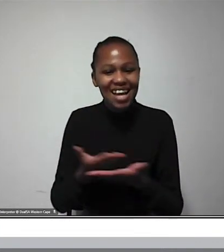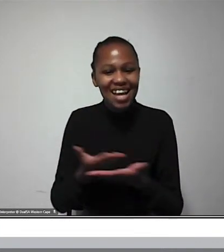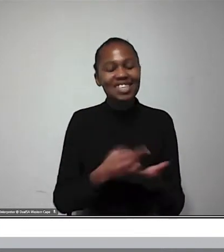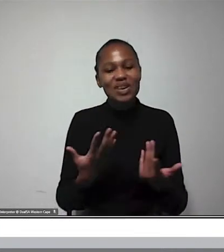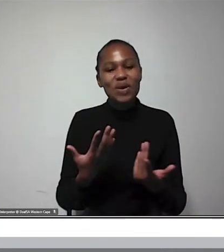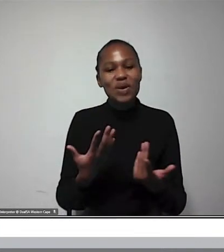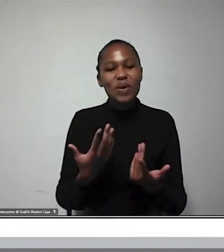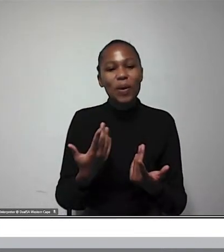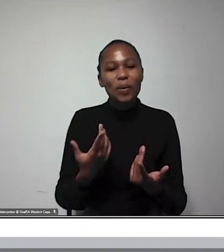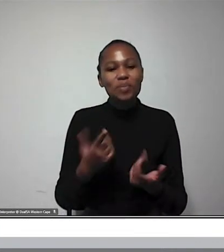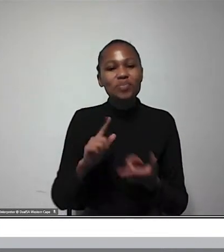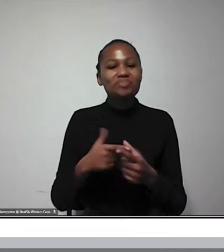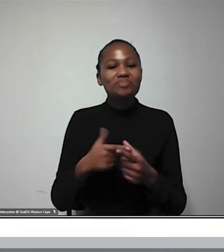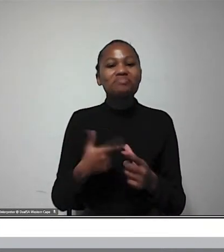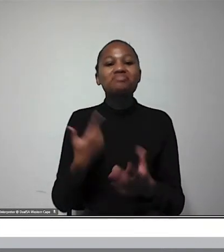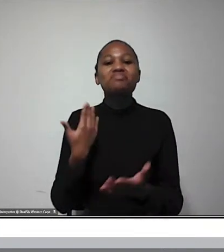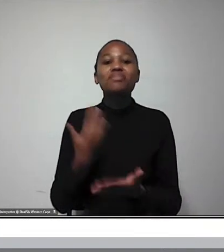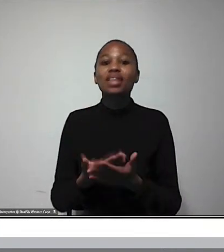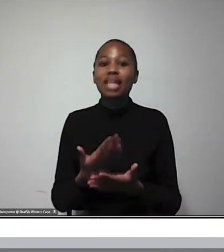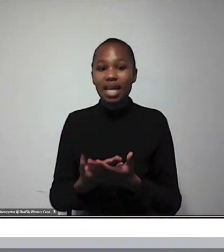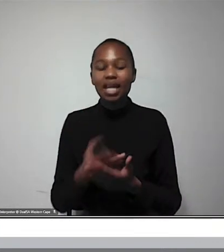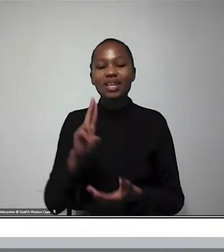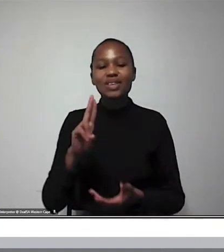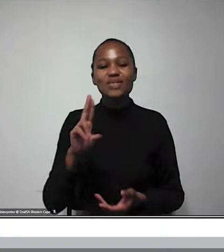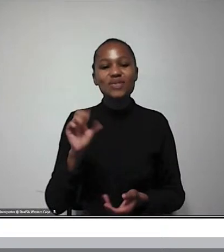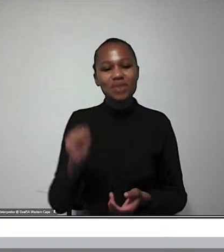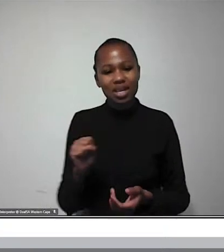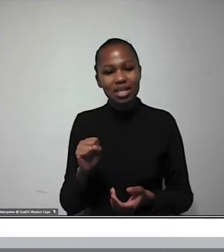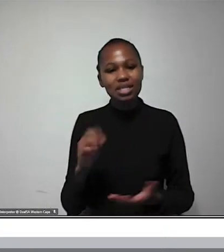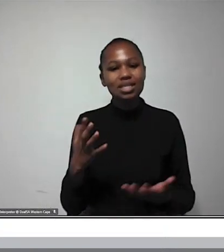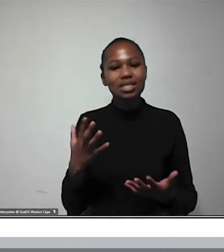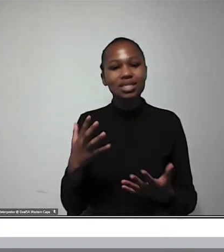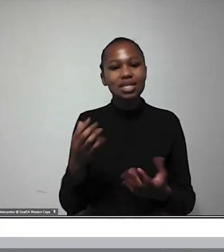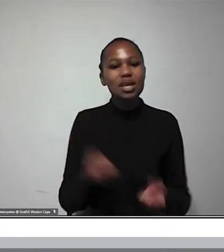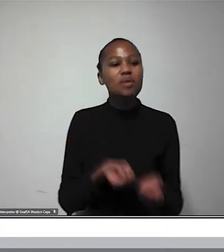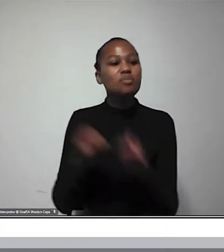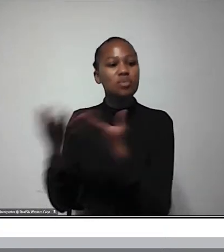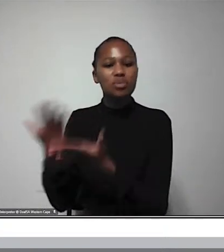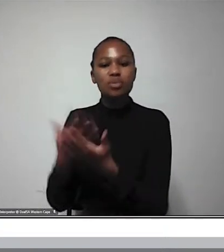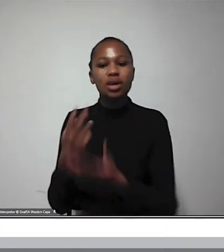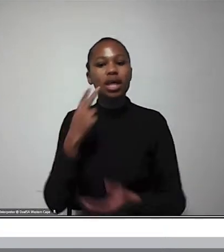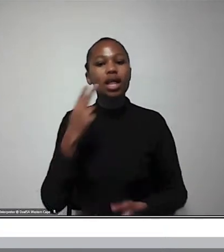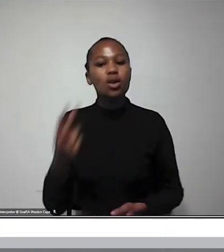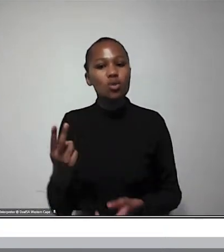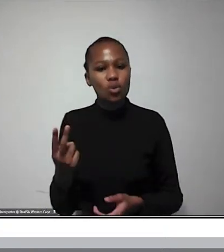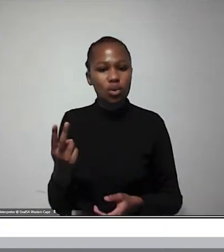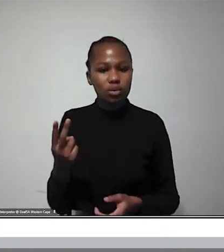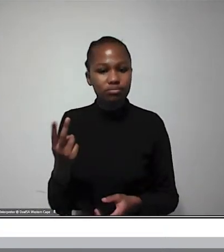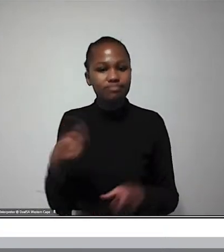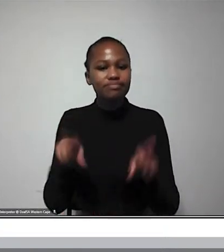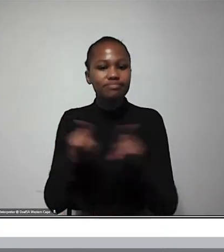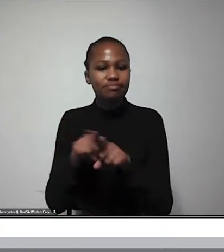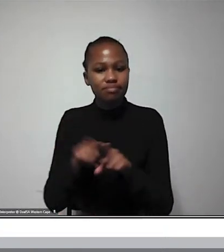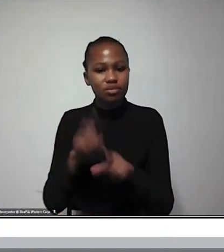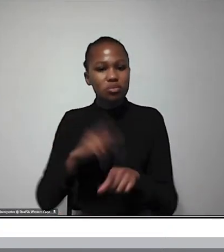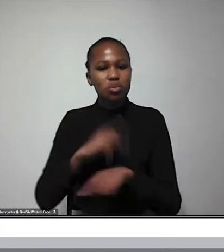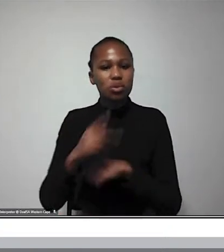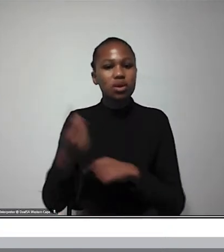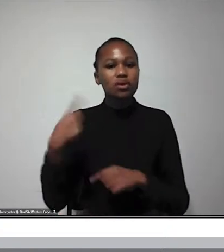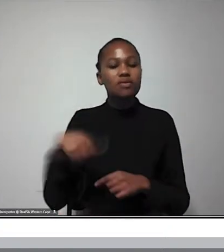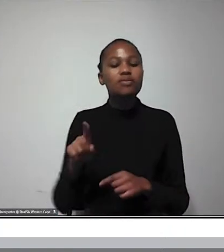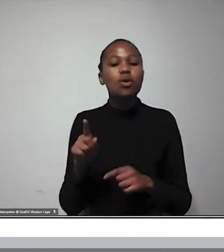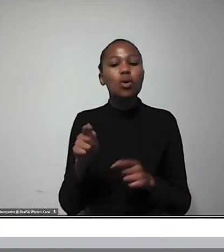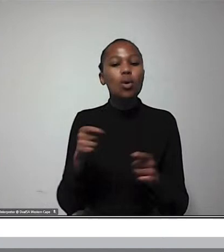well then be that US importers may look to similar products from markets from which they can